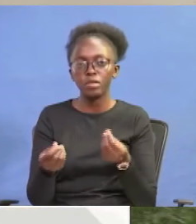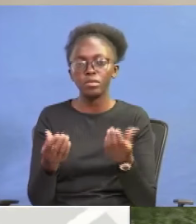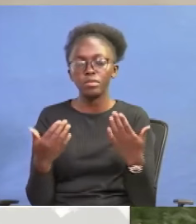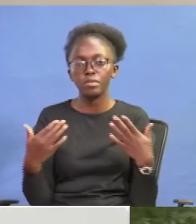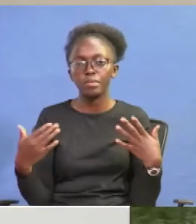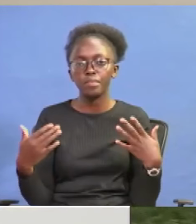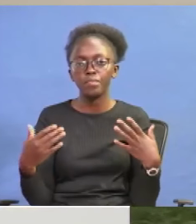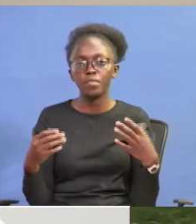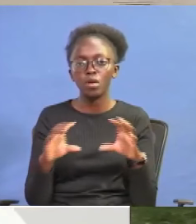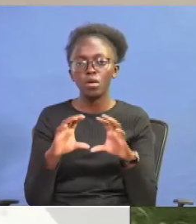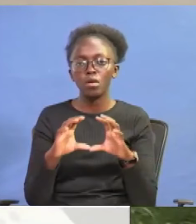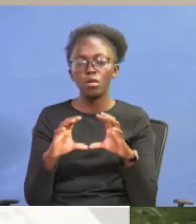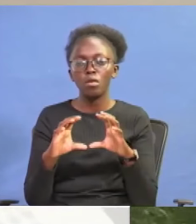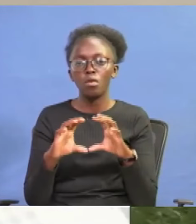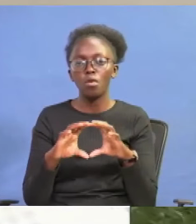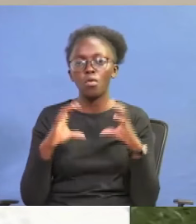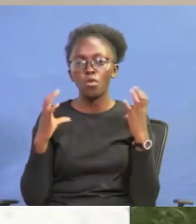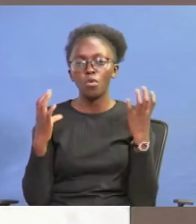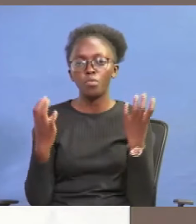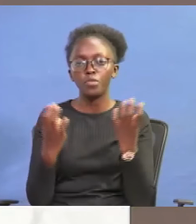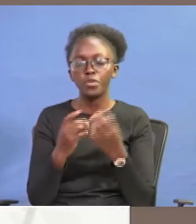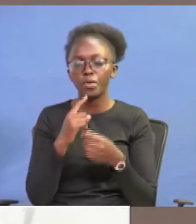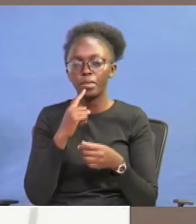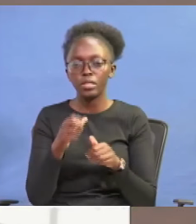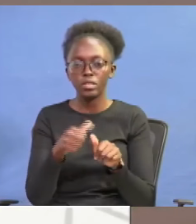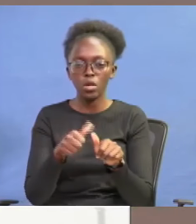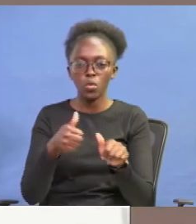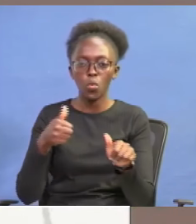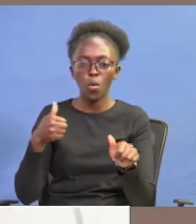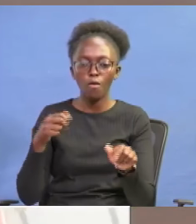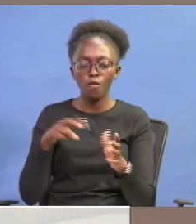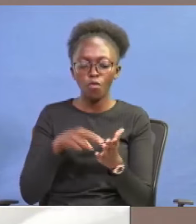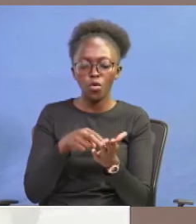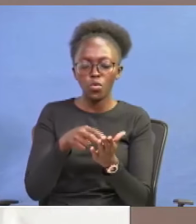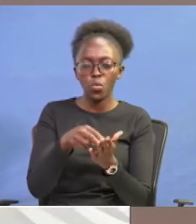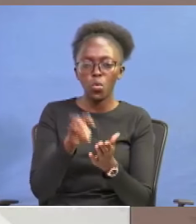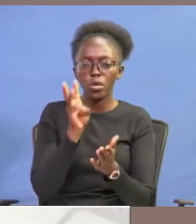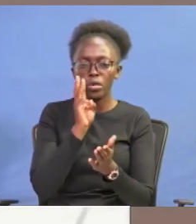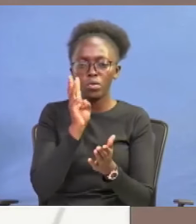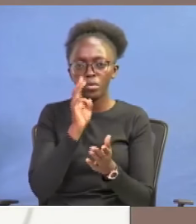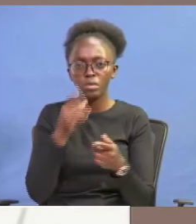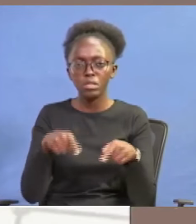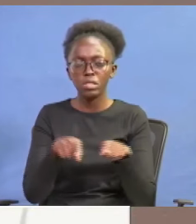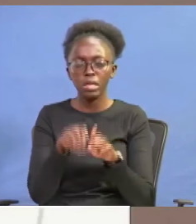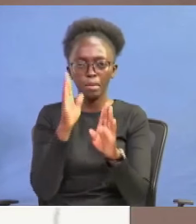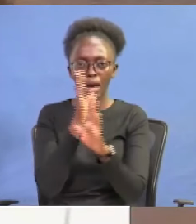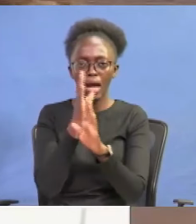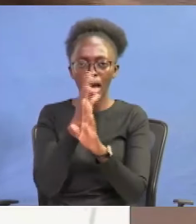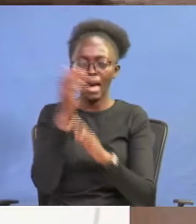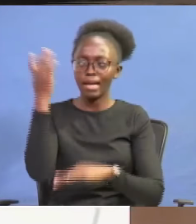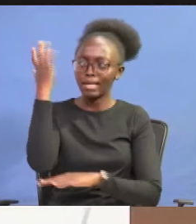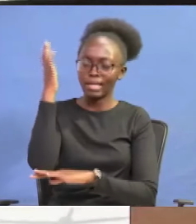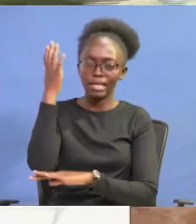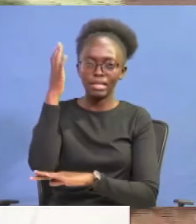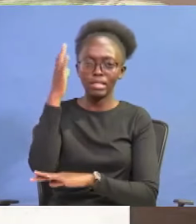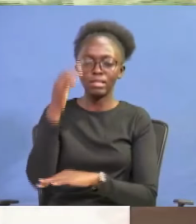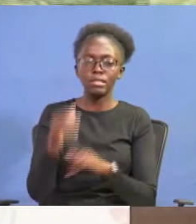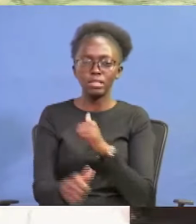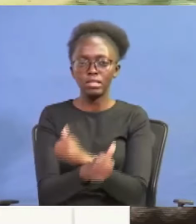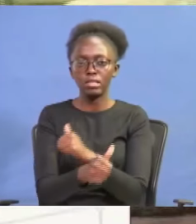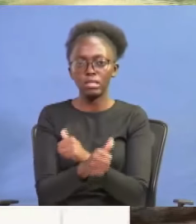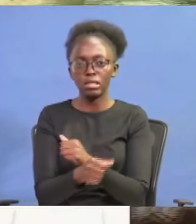to avoid walking or driving in moving water, not sheltering under trees and near grilled windows to minimize